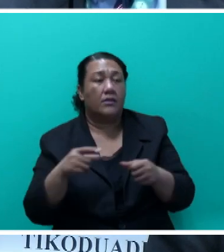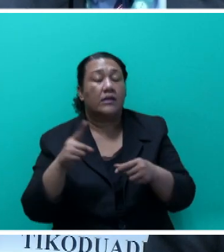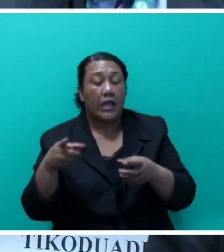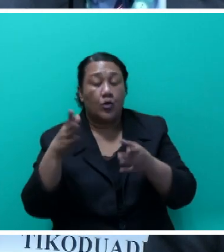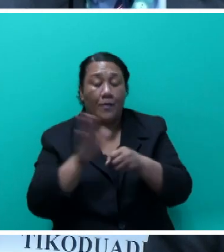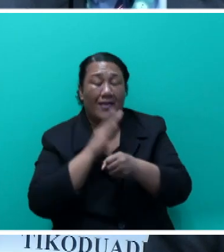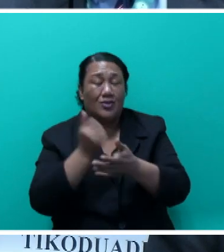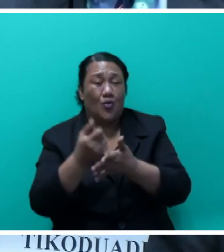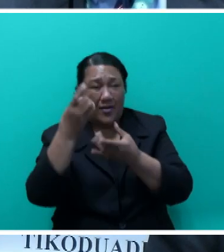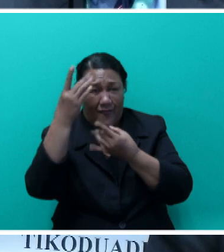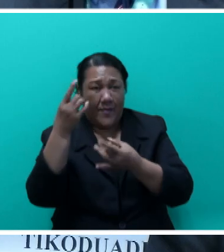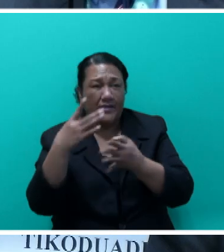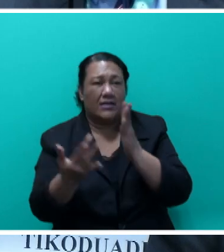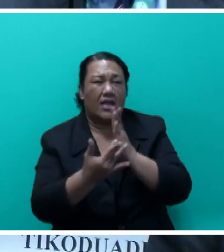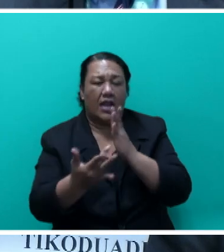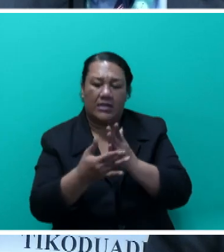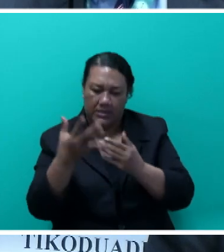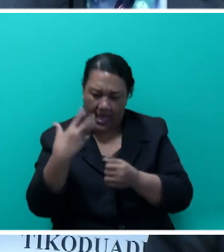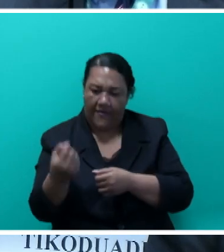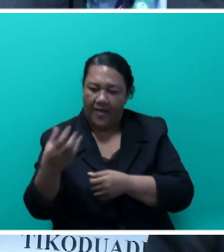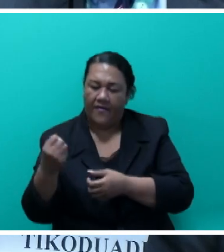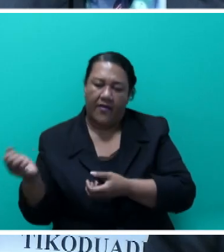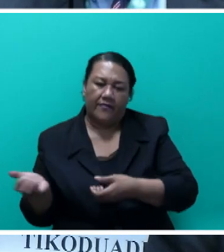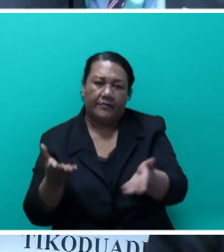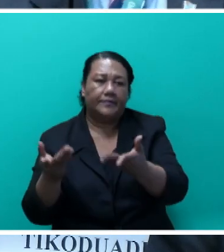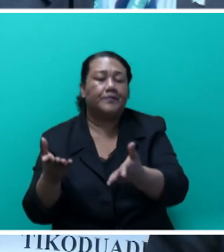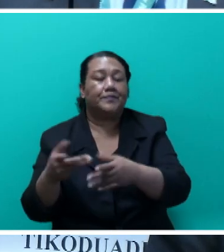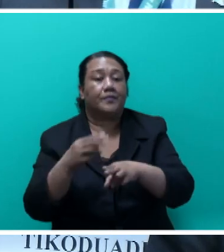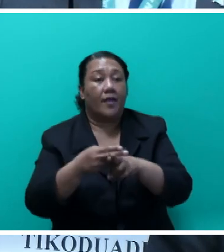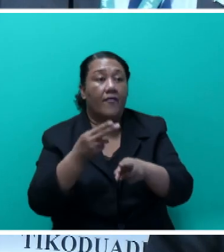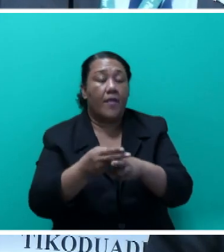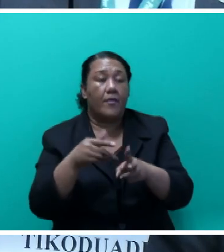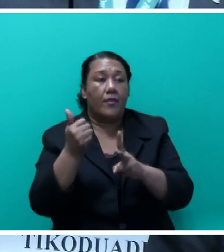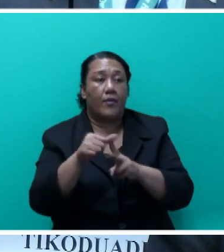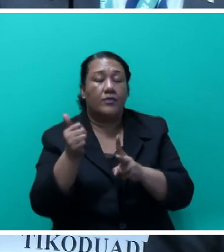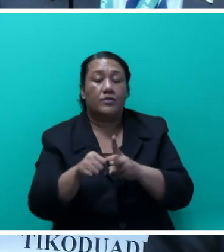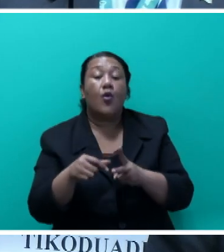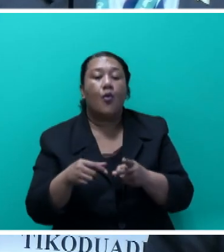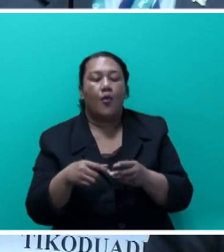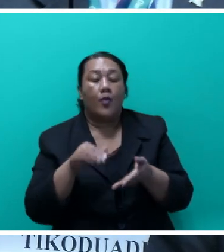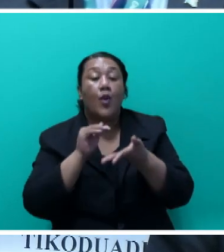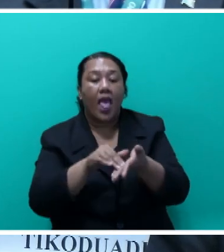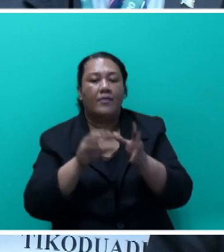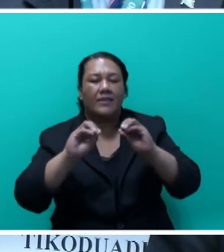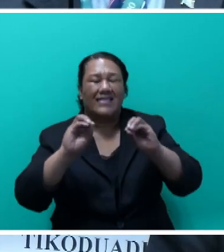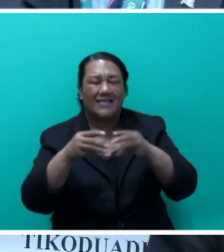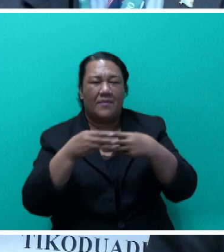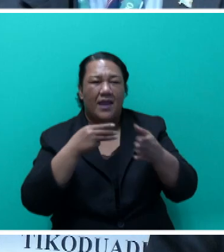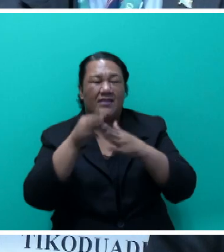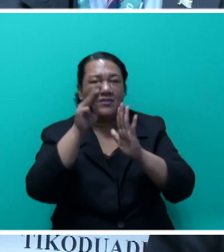techniques. SRIF is advising farmers on soil health management, trash